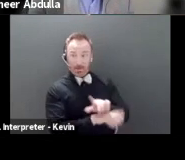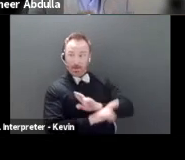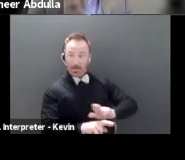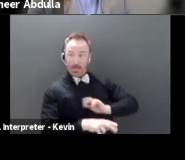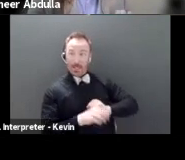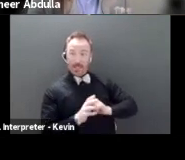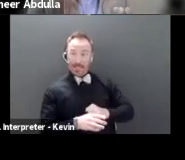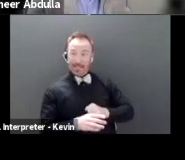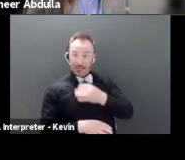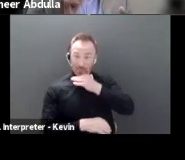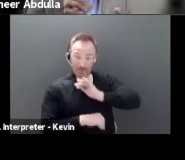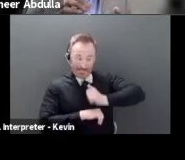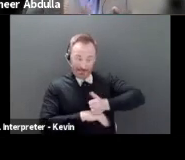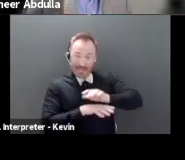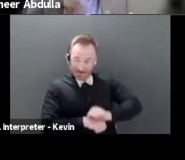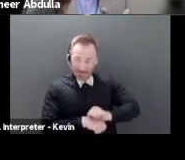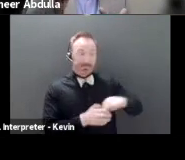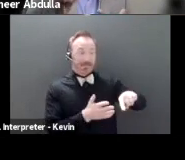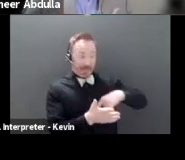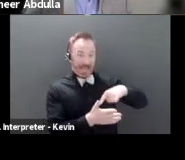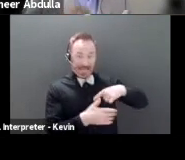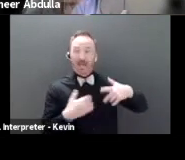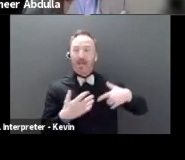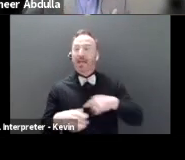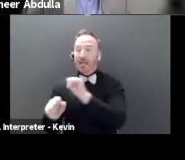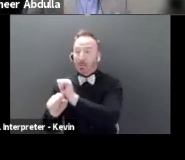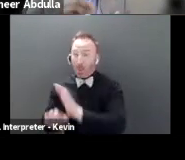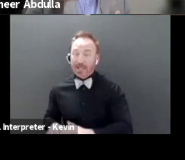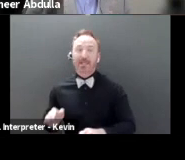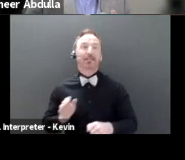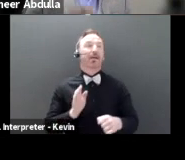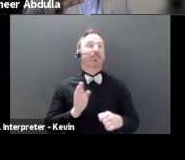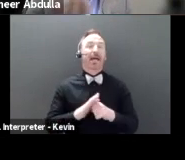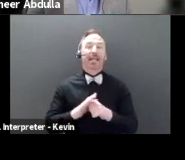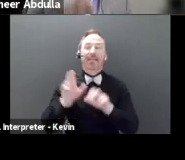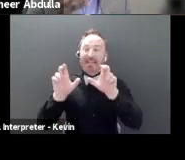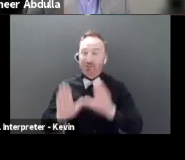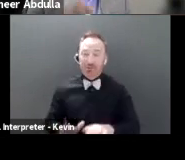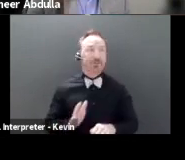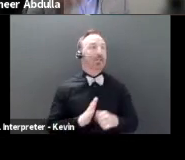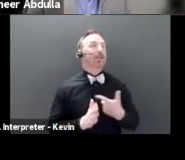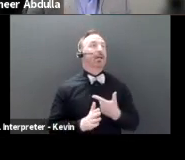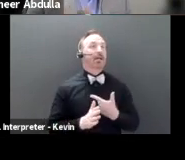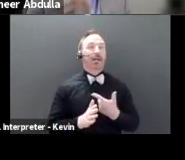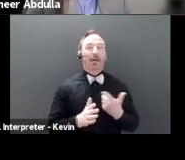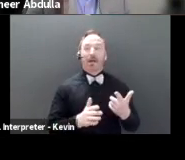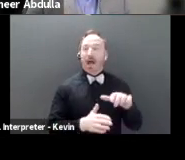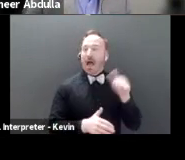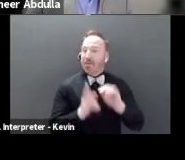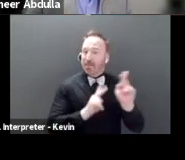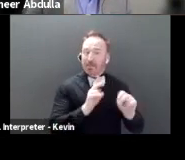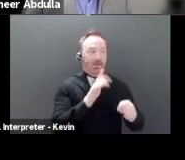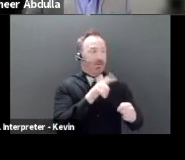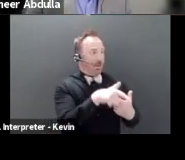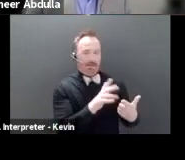establish the habit, then your lenders, your employees, your investors, yourself get in that habit of seeing that regular